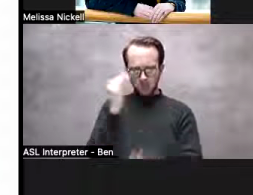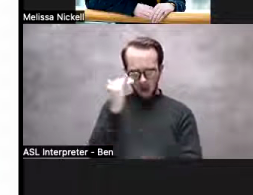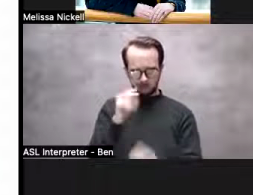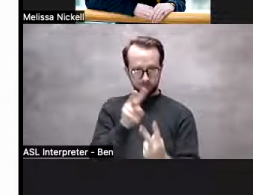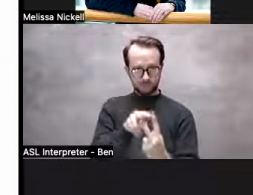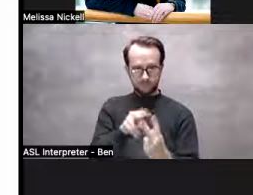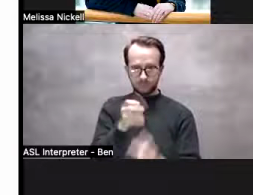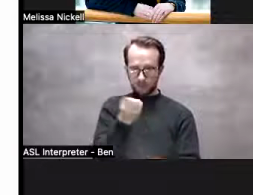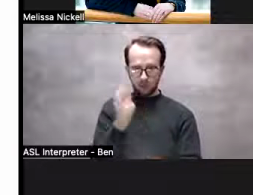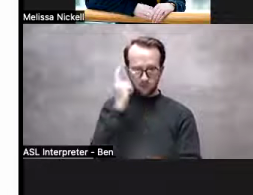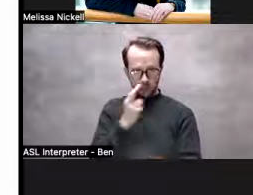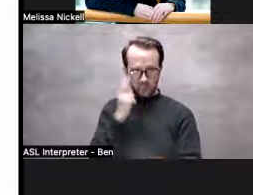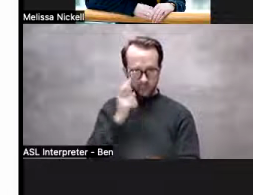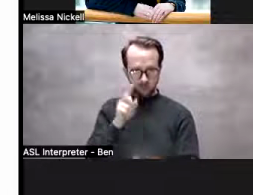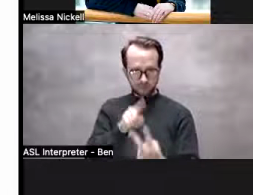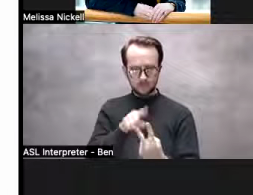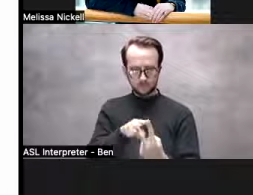And one reason is that